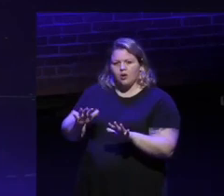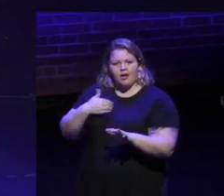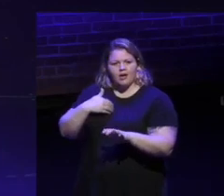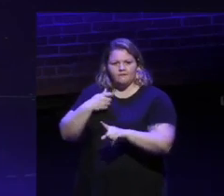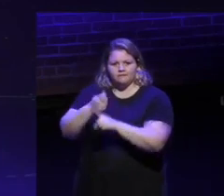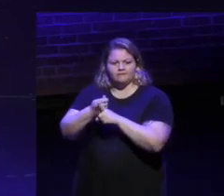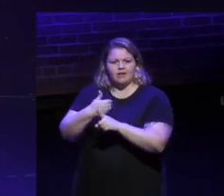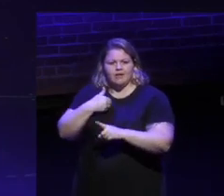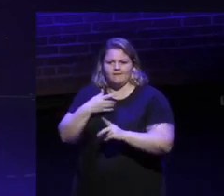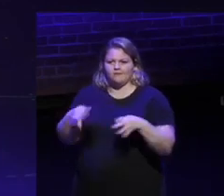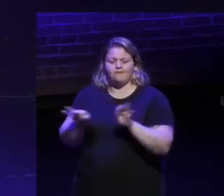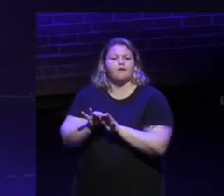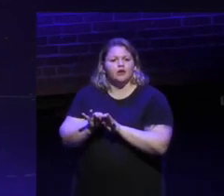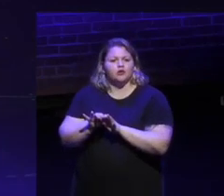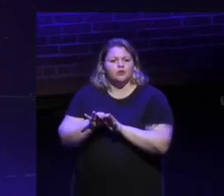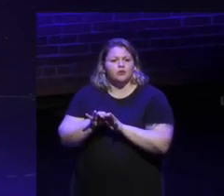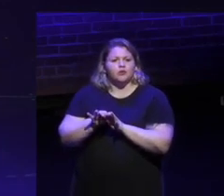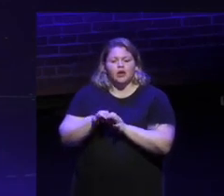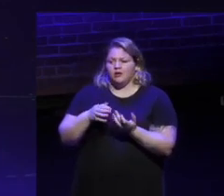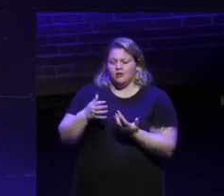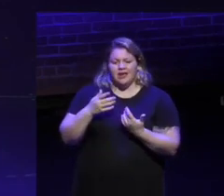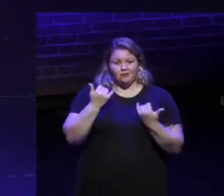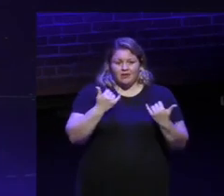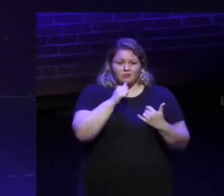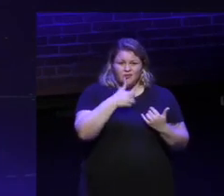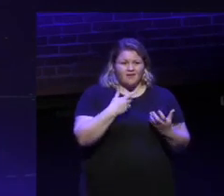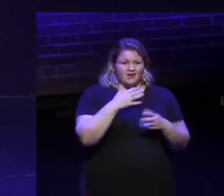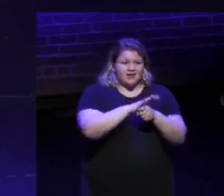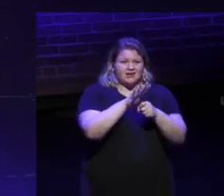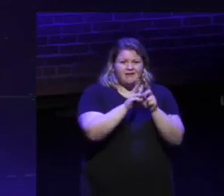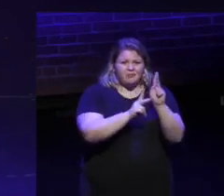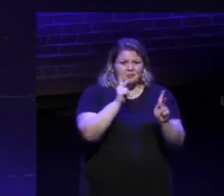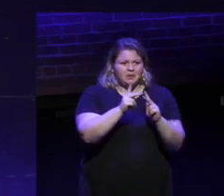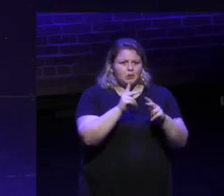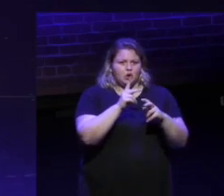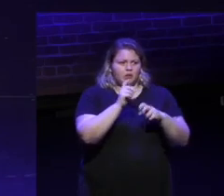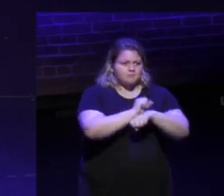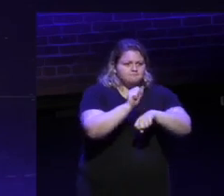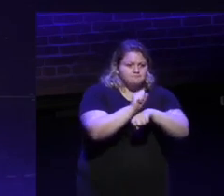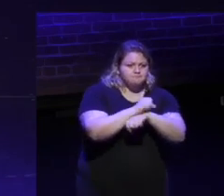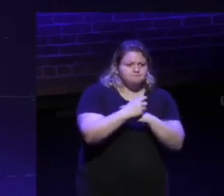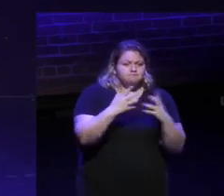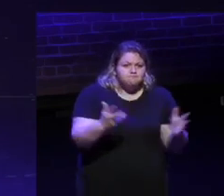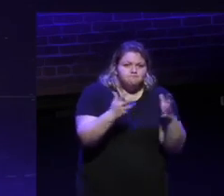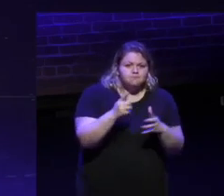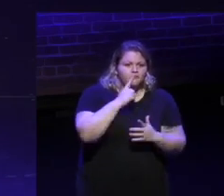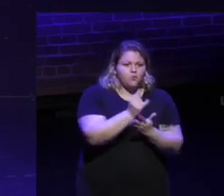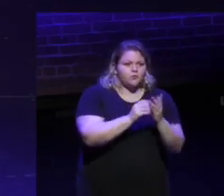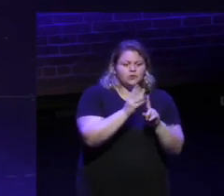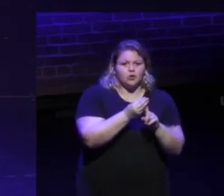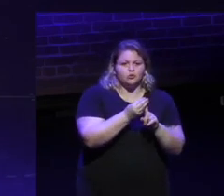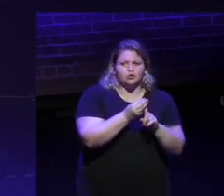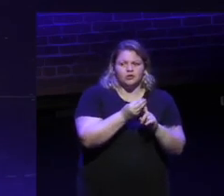frankly, in the State House for arts and culture that also understand the structure of governing. It's twofold, not just loving it,